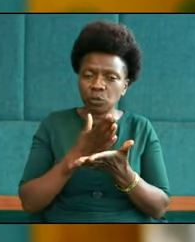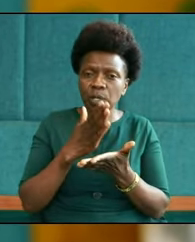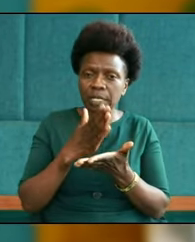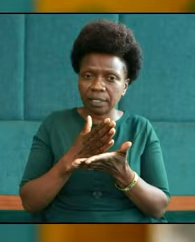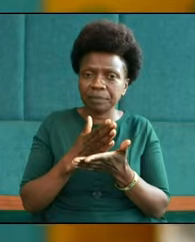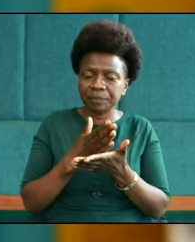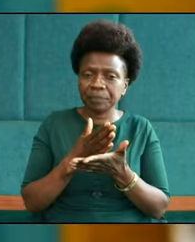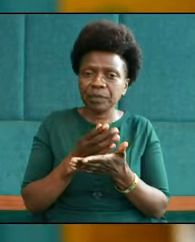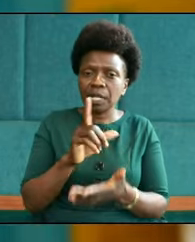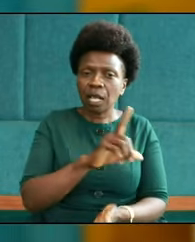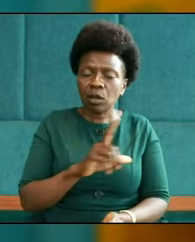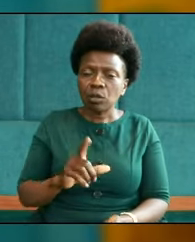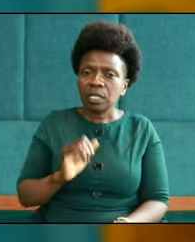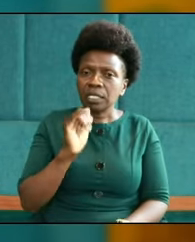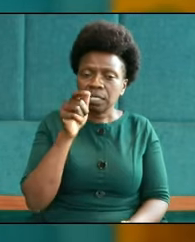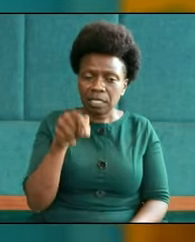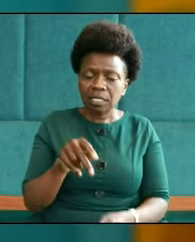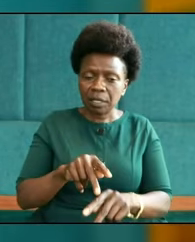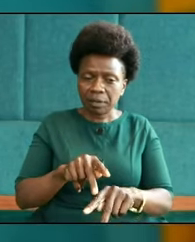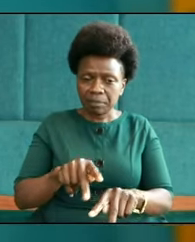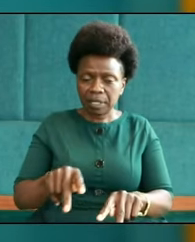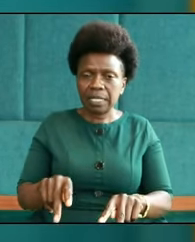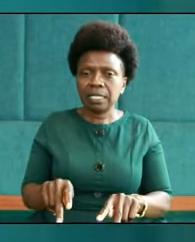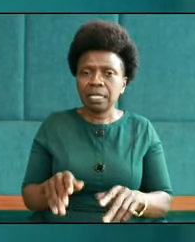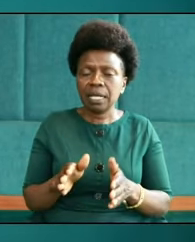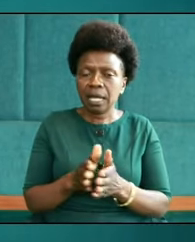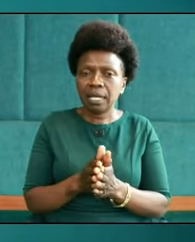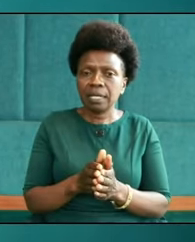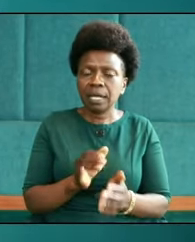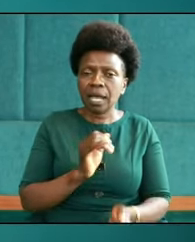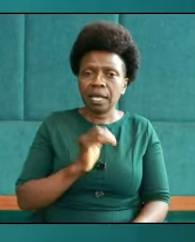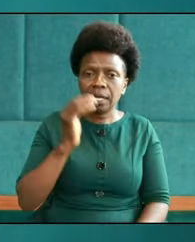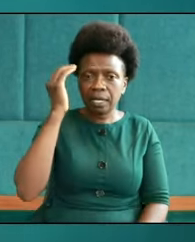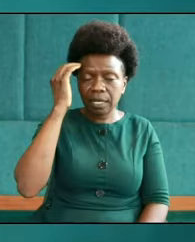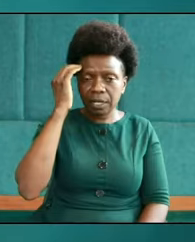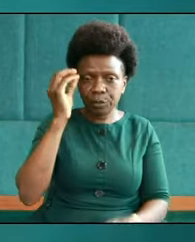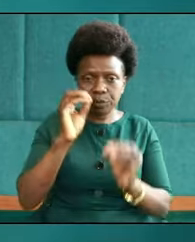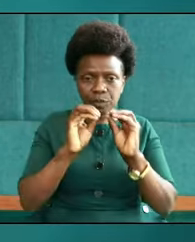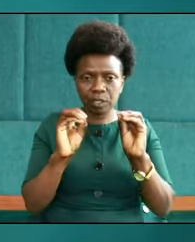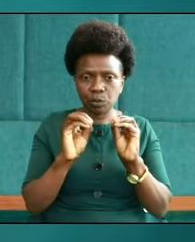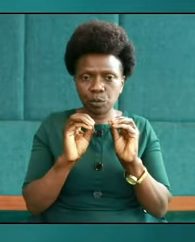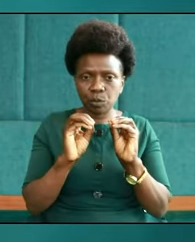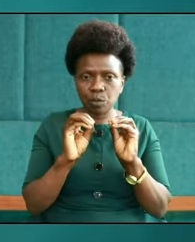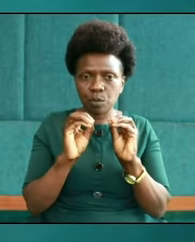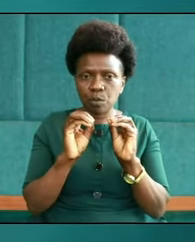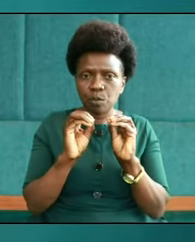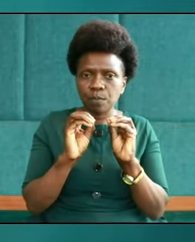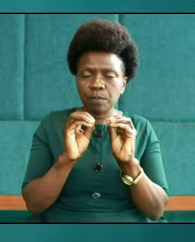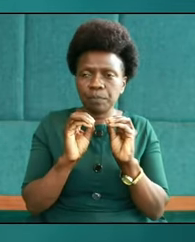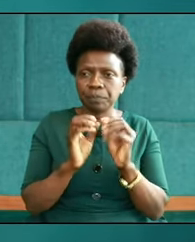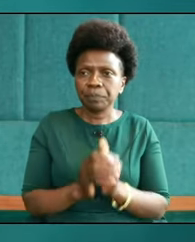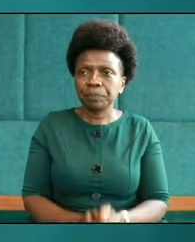surely the Lord is in this place, and I knew it not.